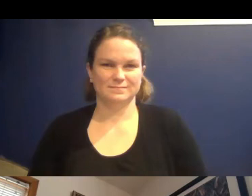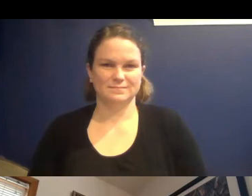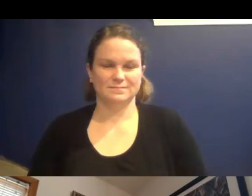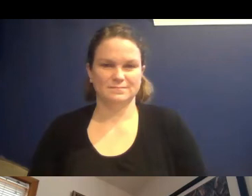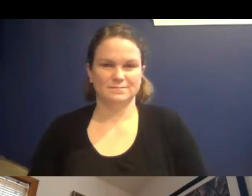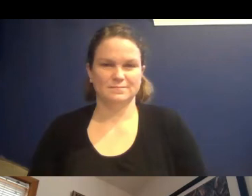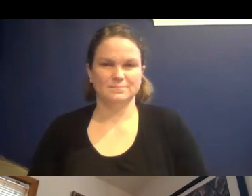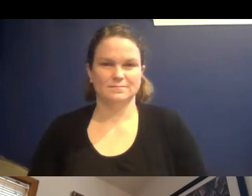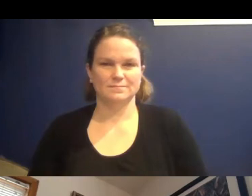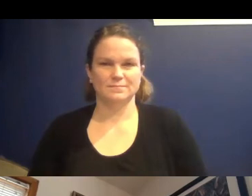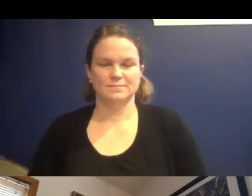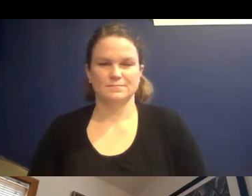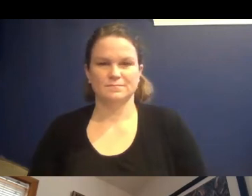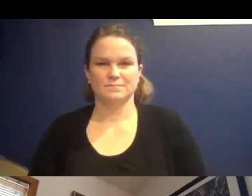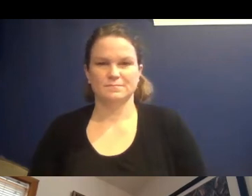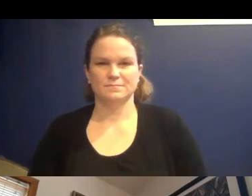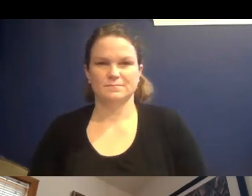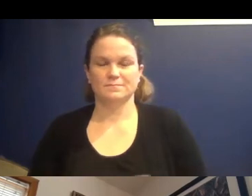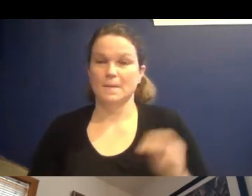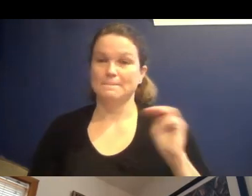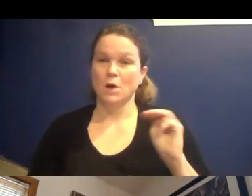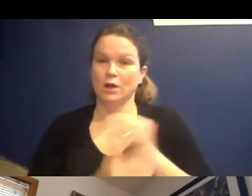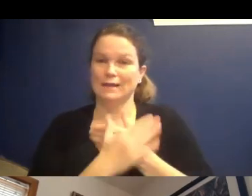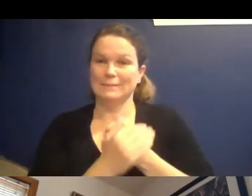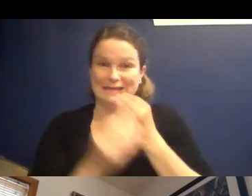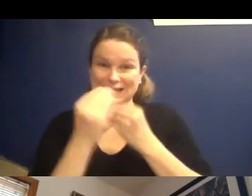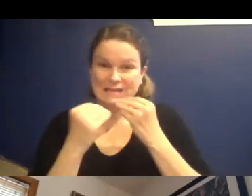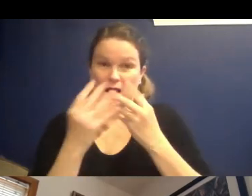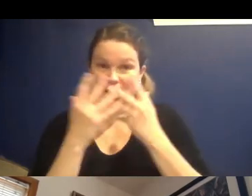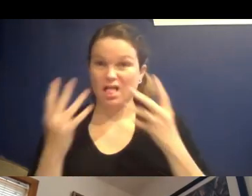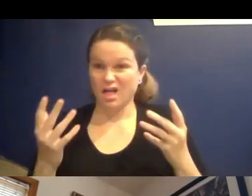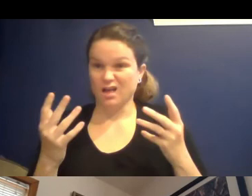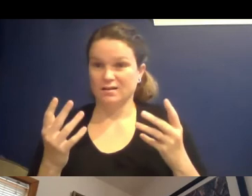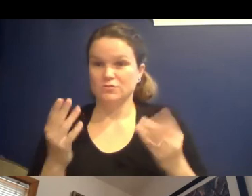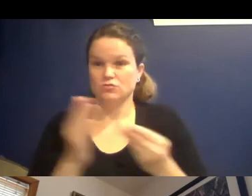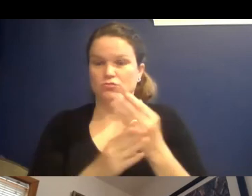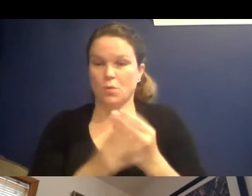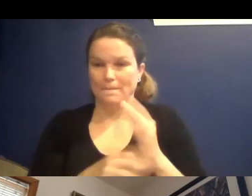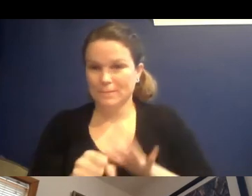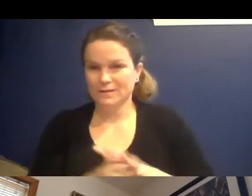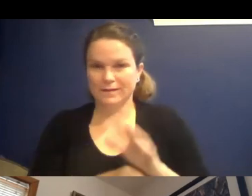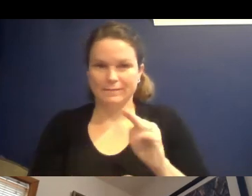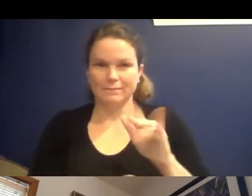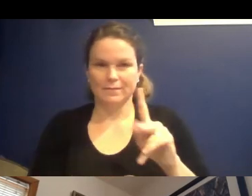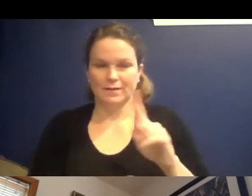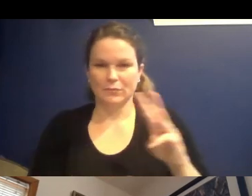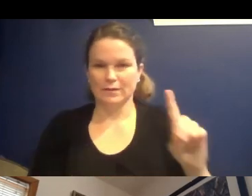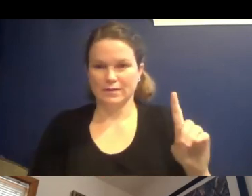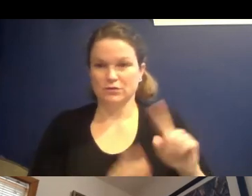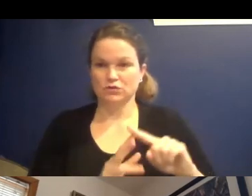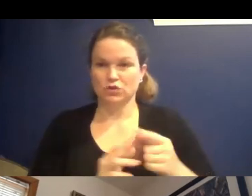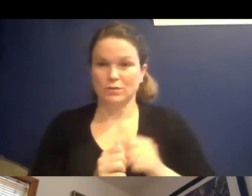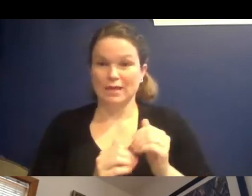The monarch caterpillars eat a lot, so raise plenty of milkweed plants. I would start with at least